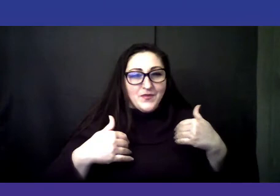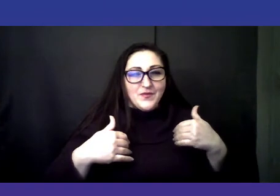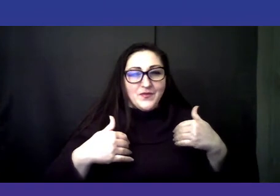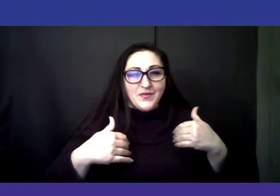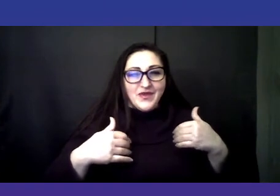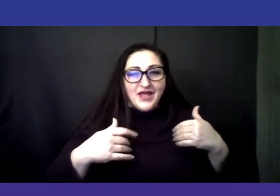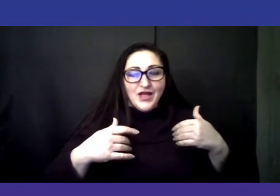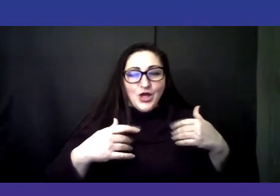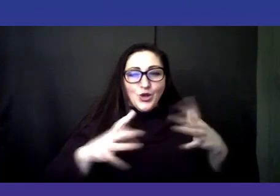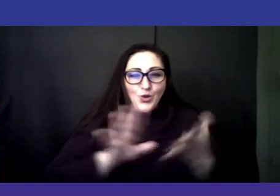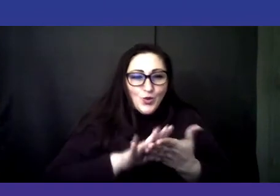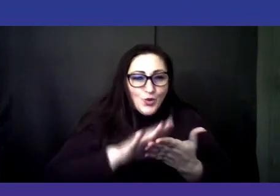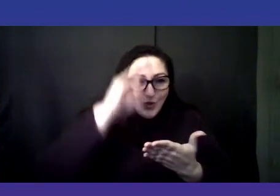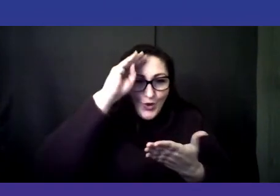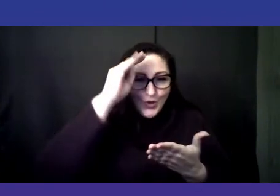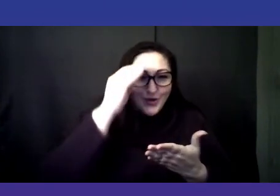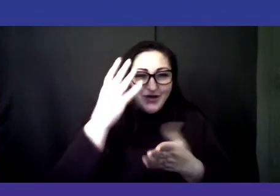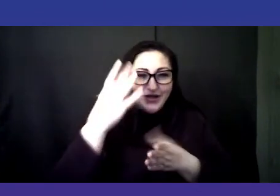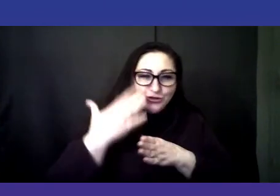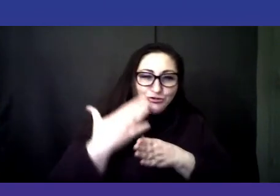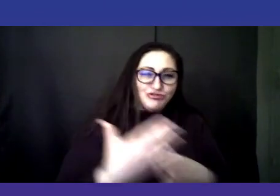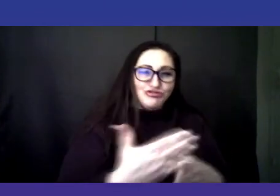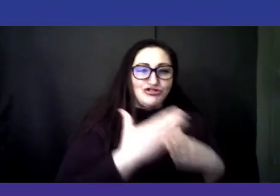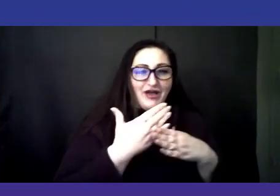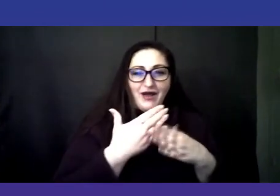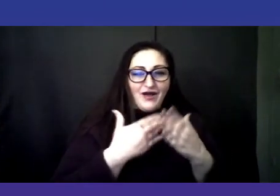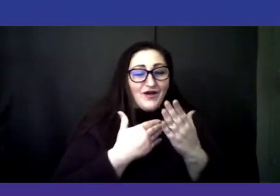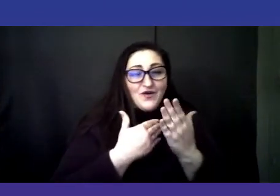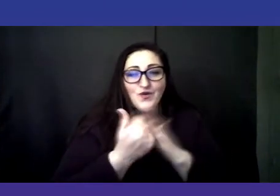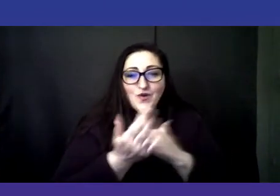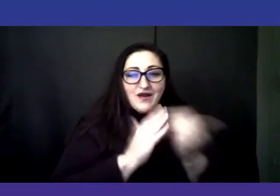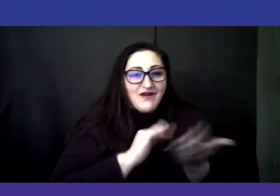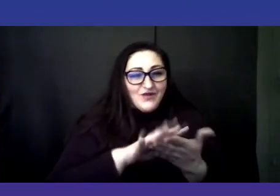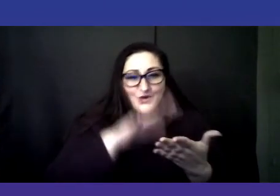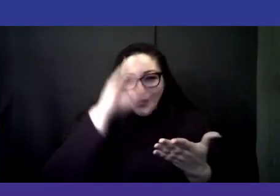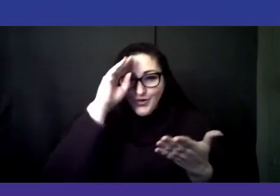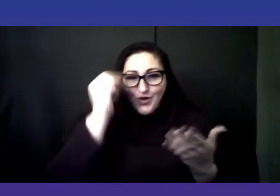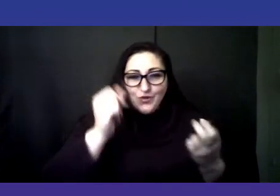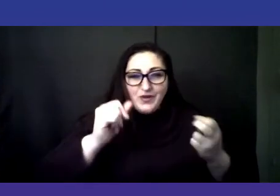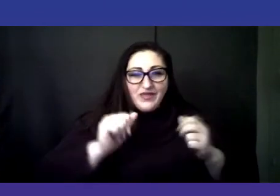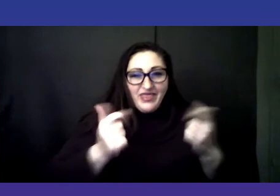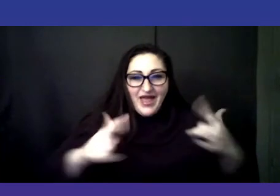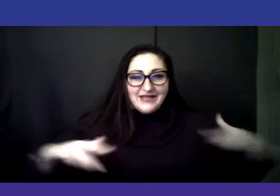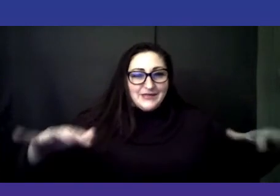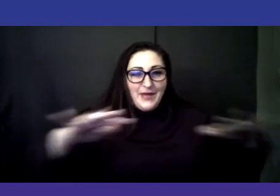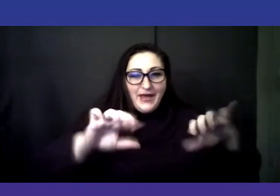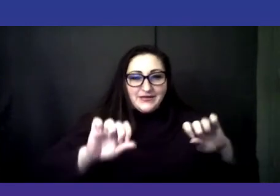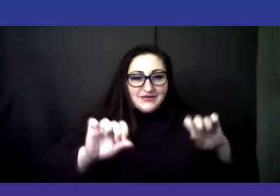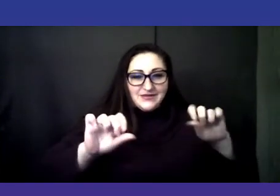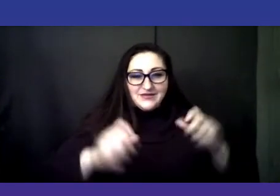learn and you share whatever you learn in other space. So that's kind of like my